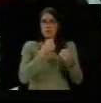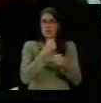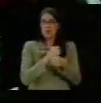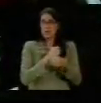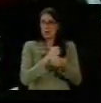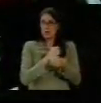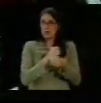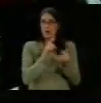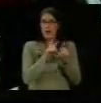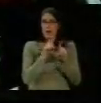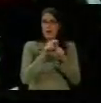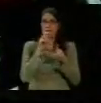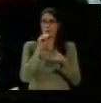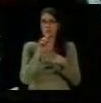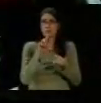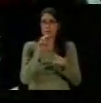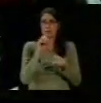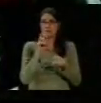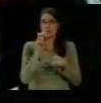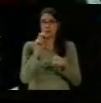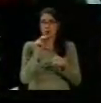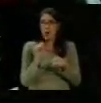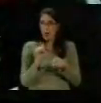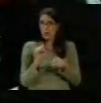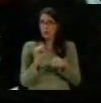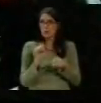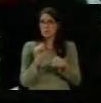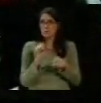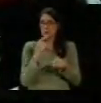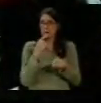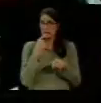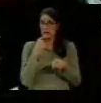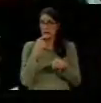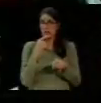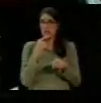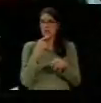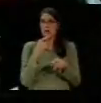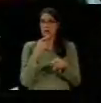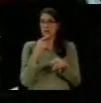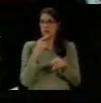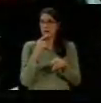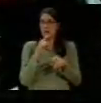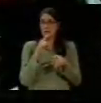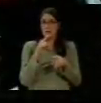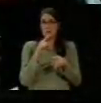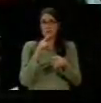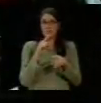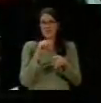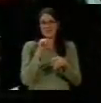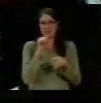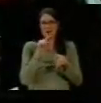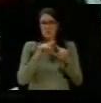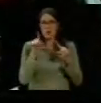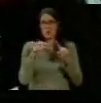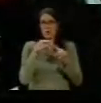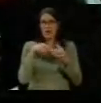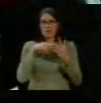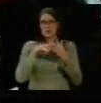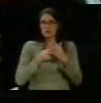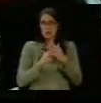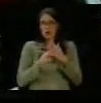Owens on the outside time frame, it doesn't. But when I came in here, the